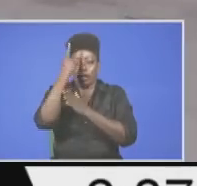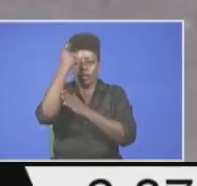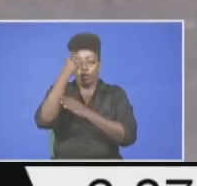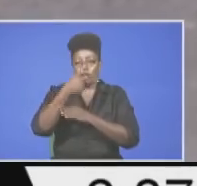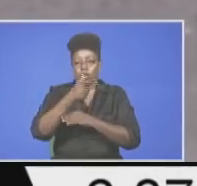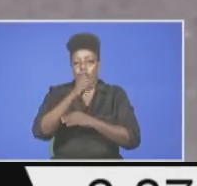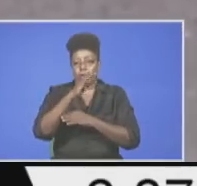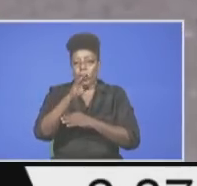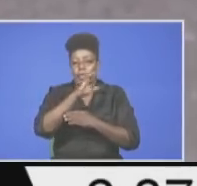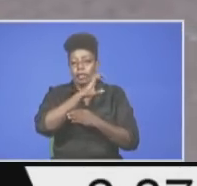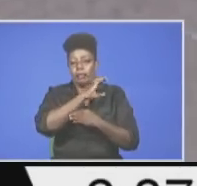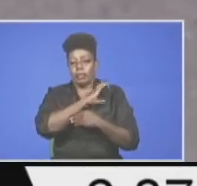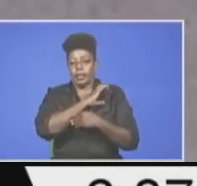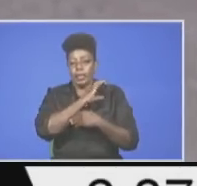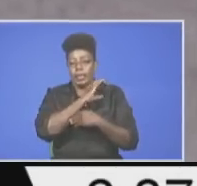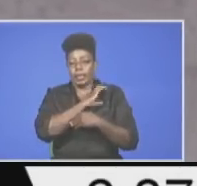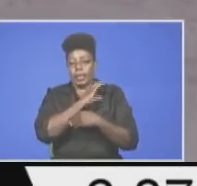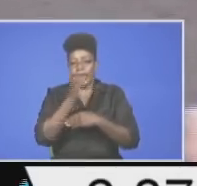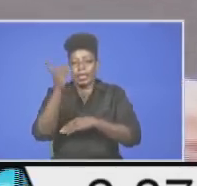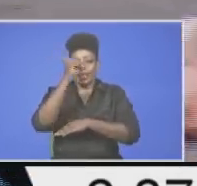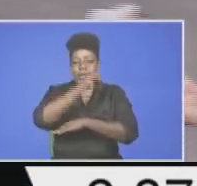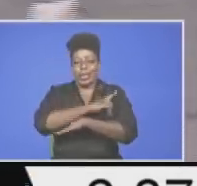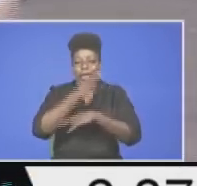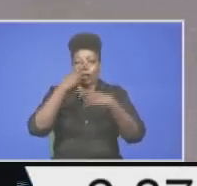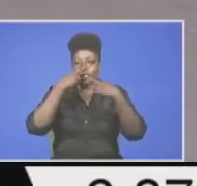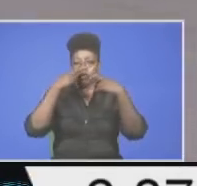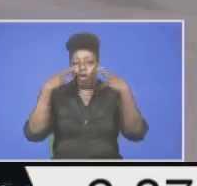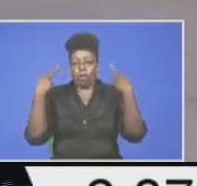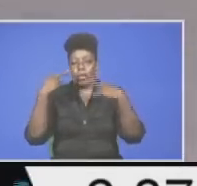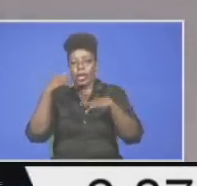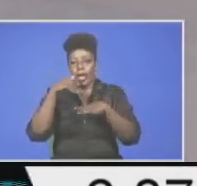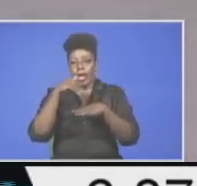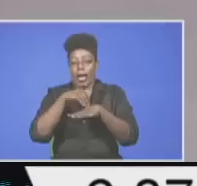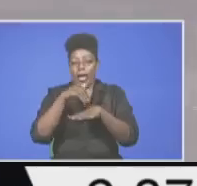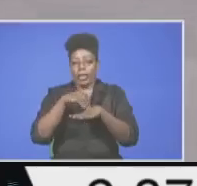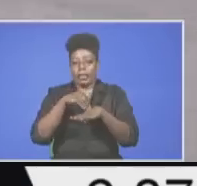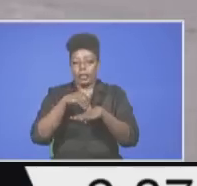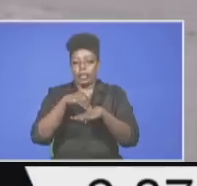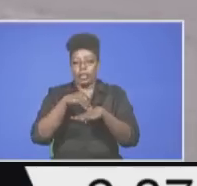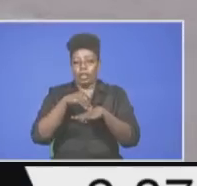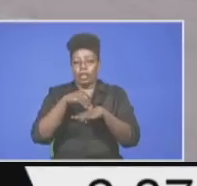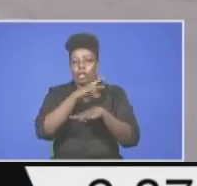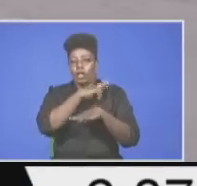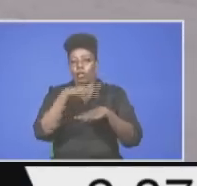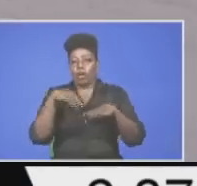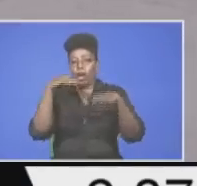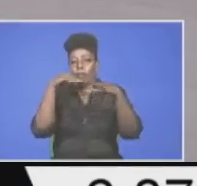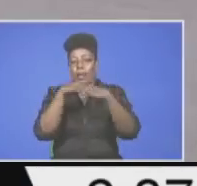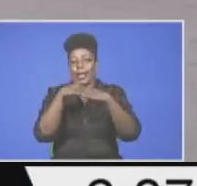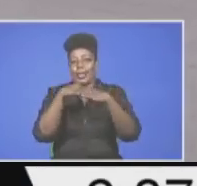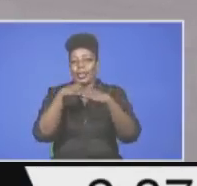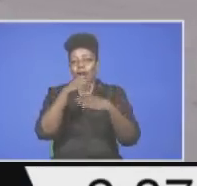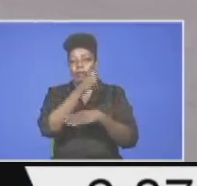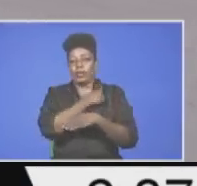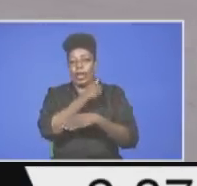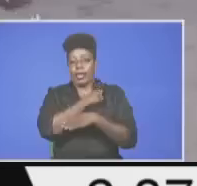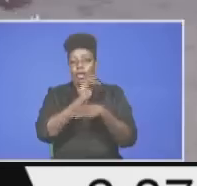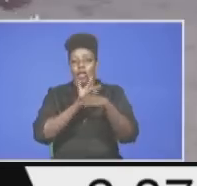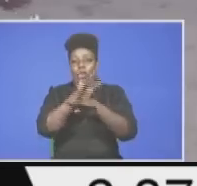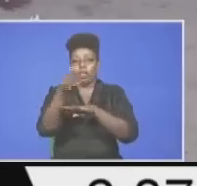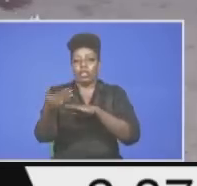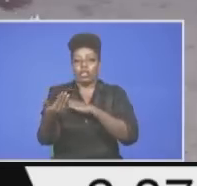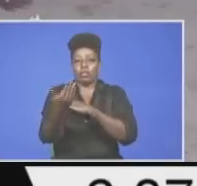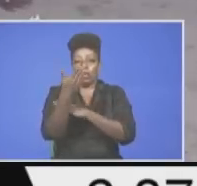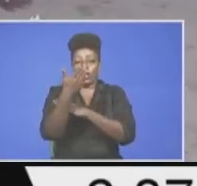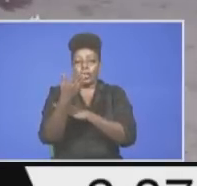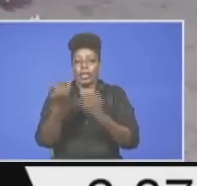shot by police during a daring daylight robbery outside the Royal Bank of Canada's Prince Charles Drive branch this morning. Police say